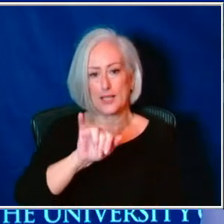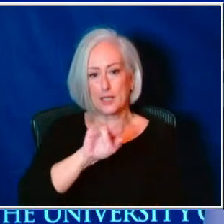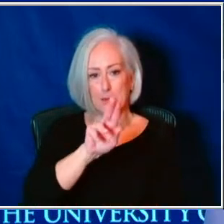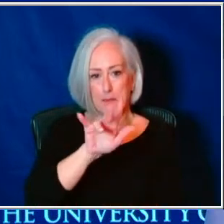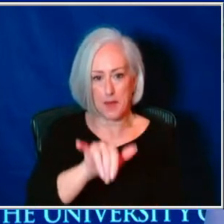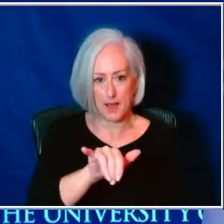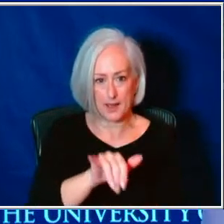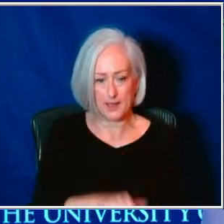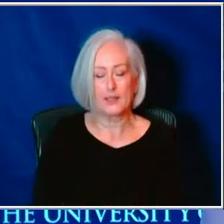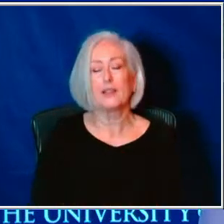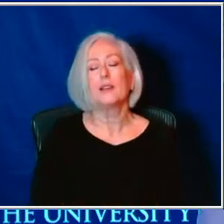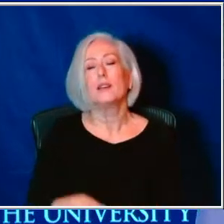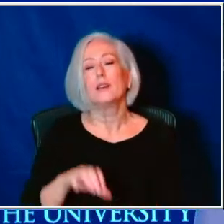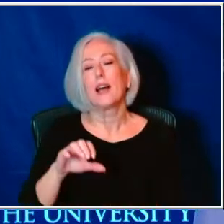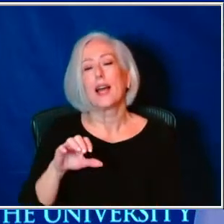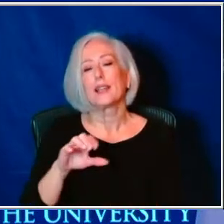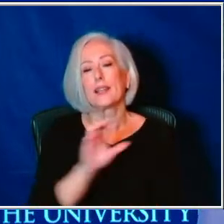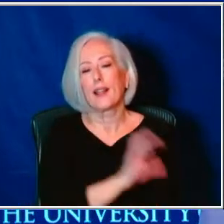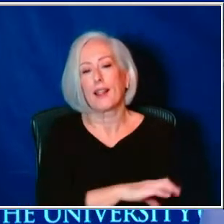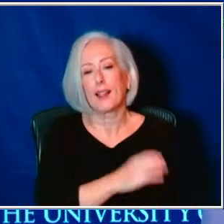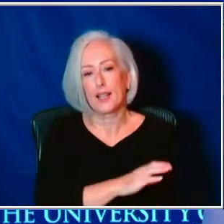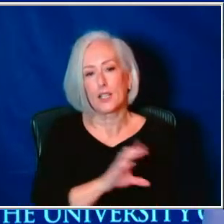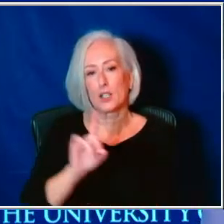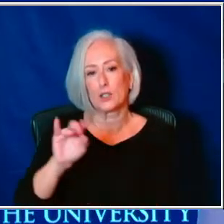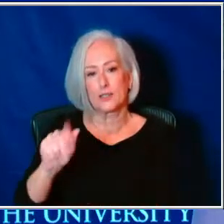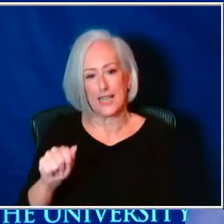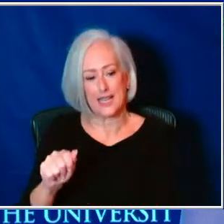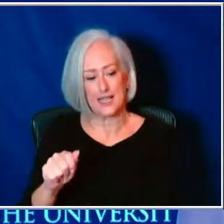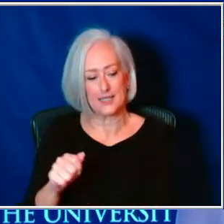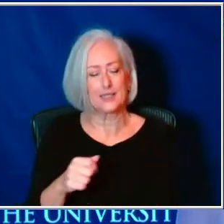And we talked about the Kaiser Family Foundation